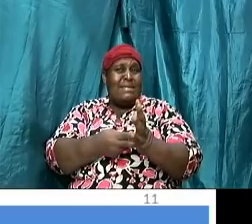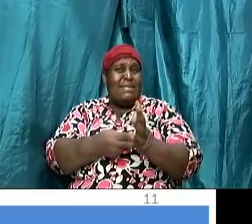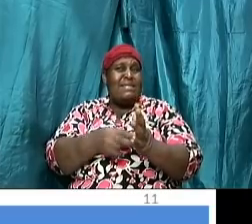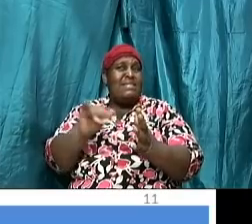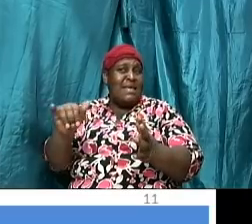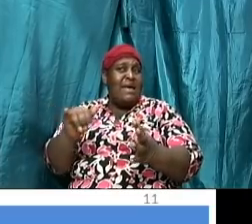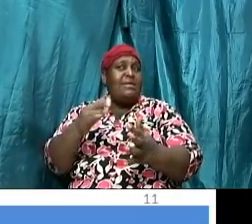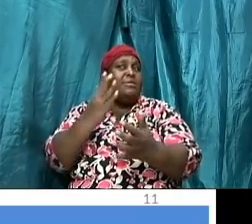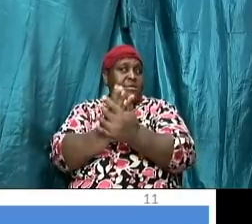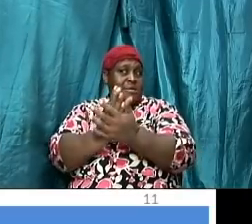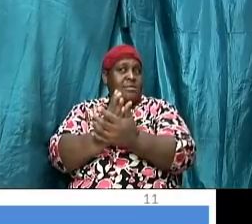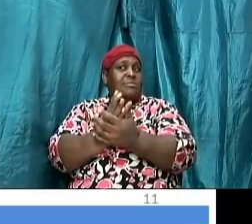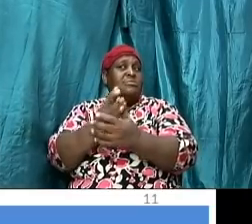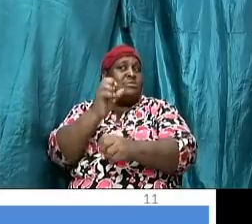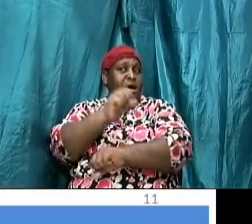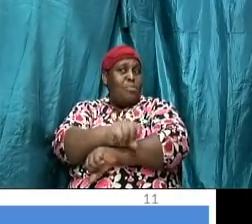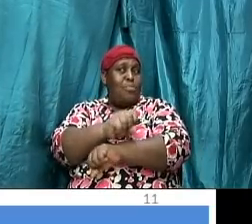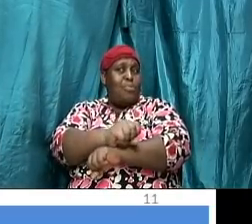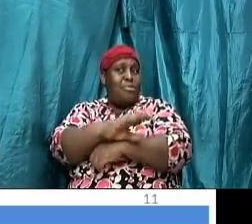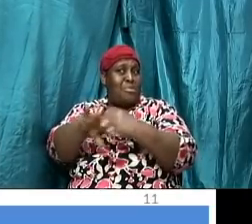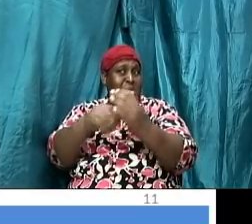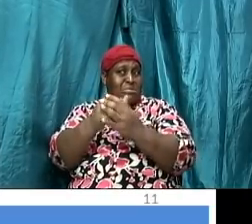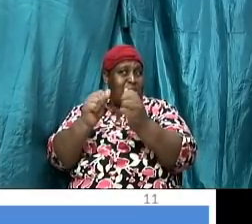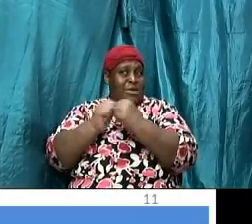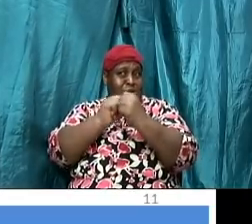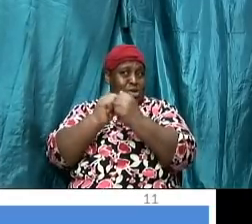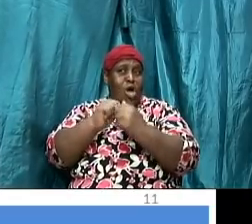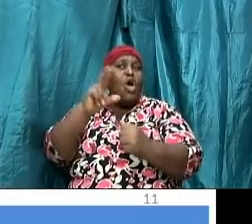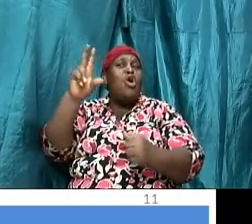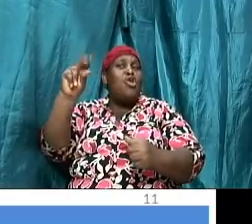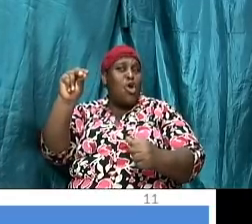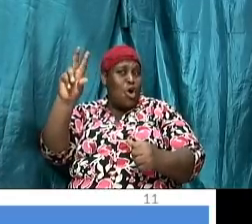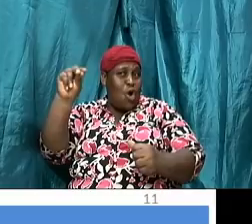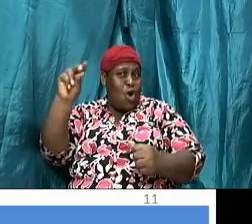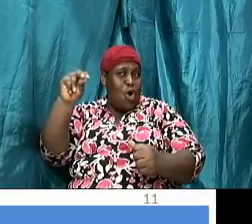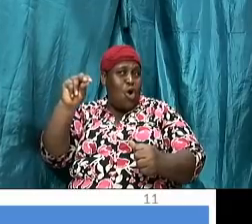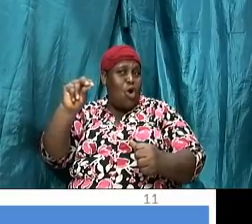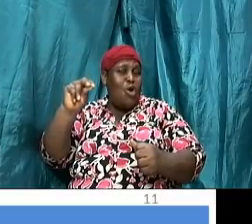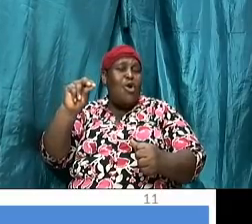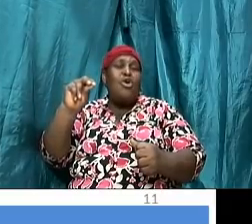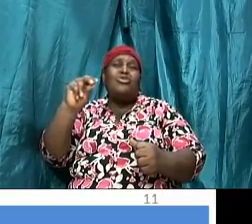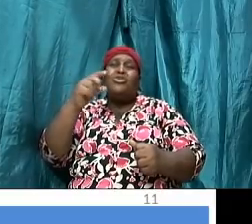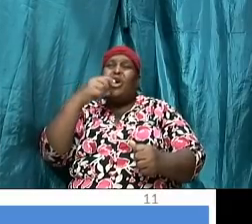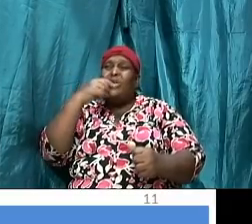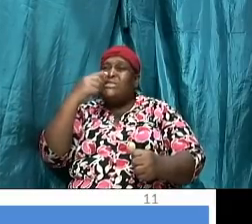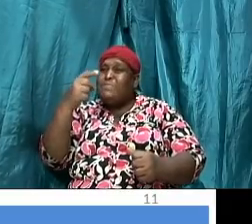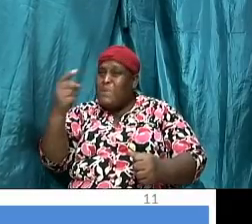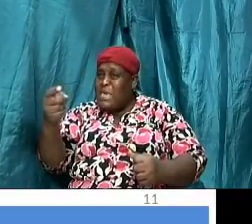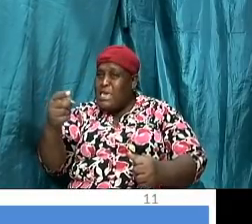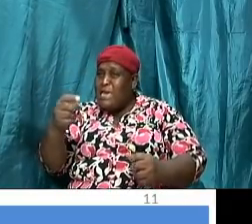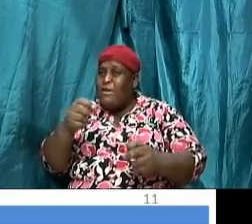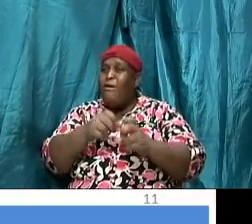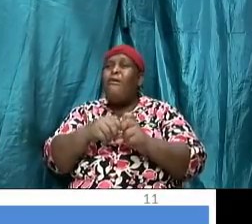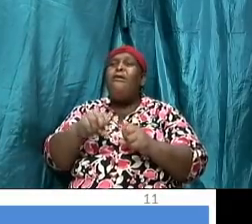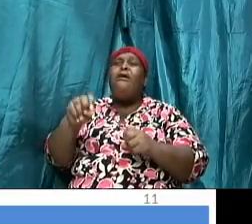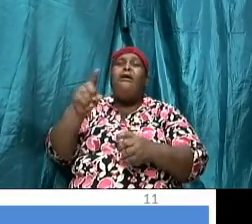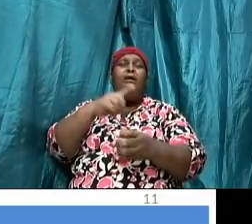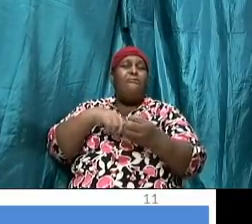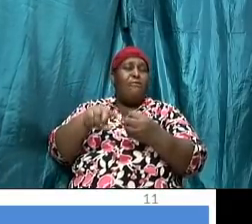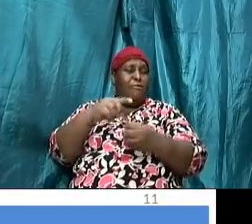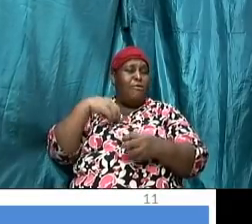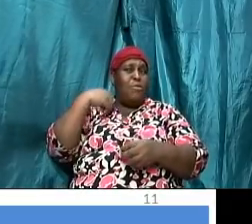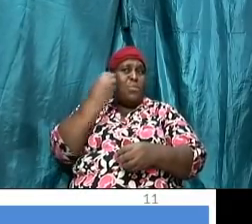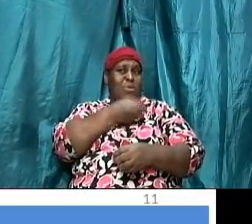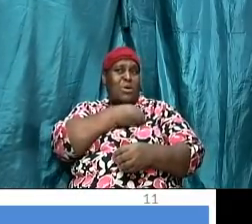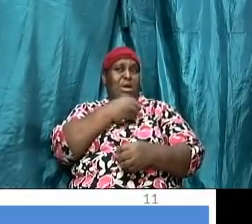he stopped working altogether? No. It just speaks in the context of our salvation.